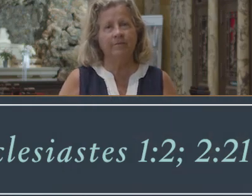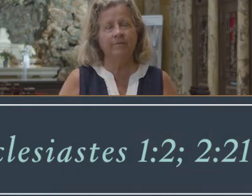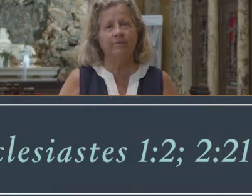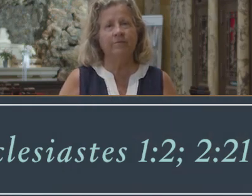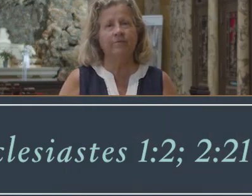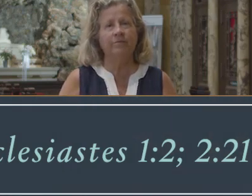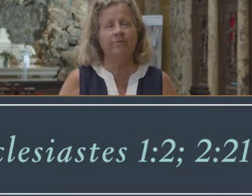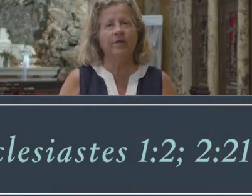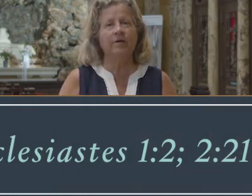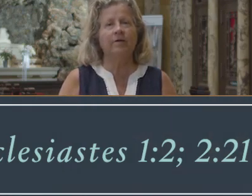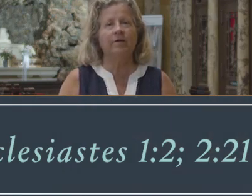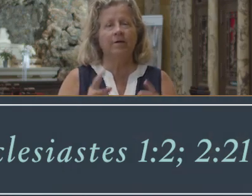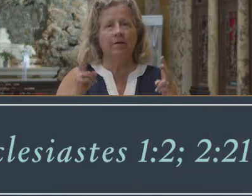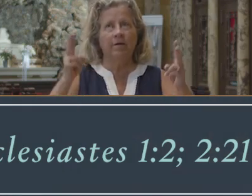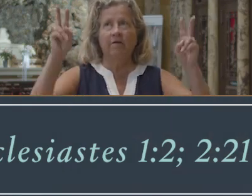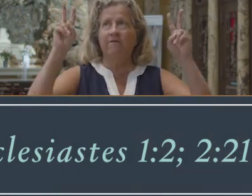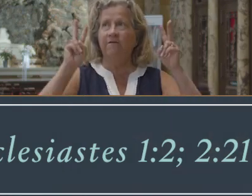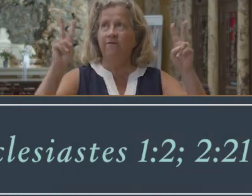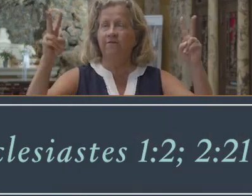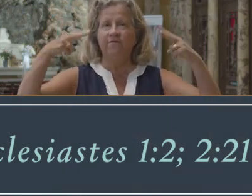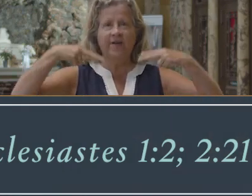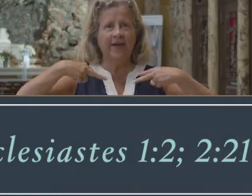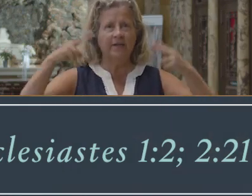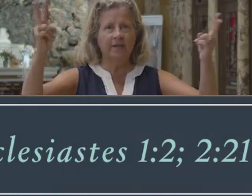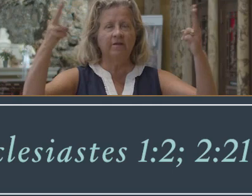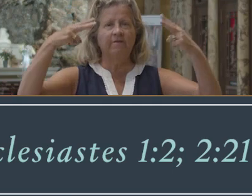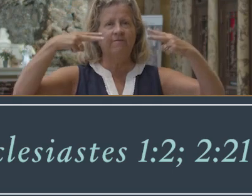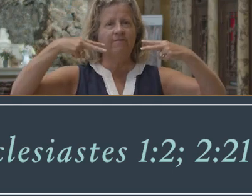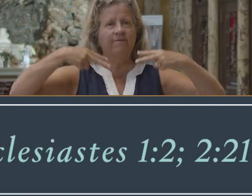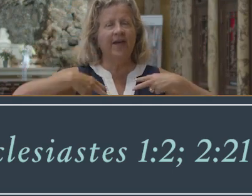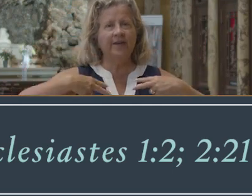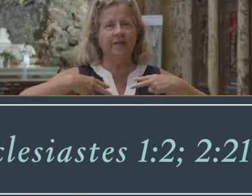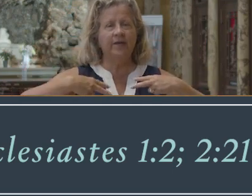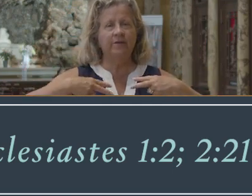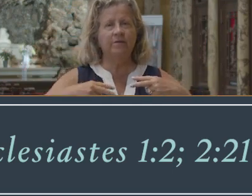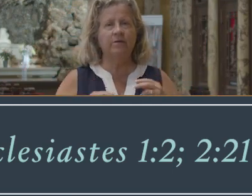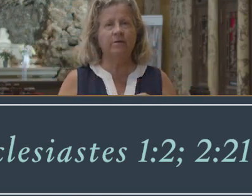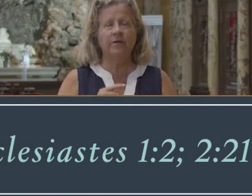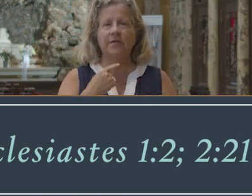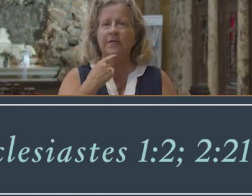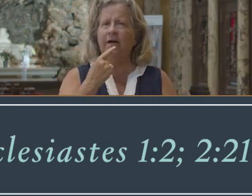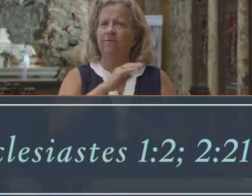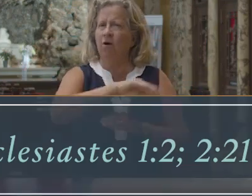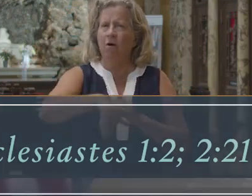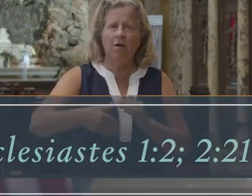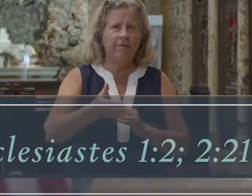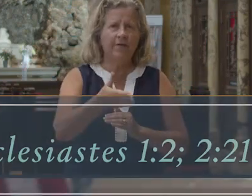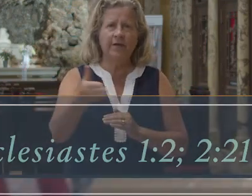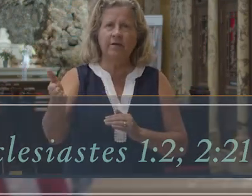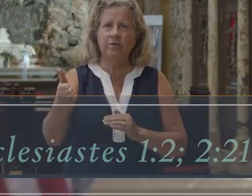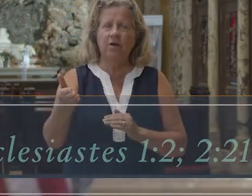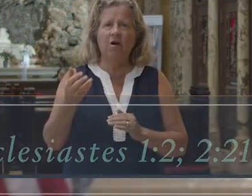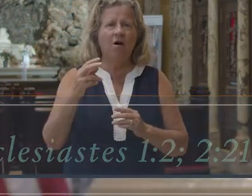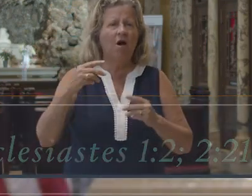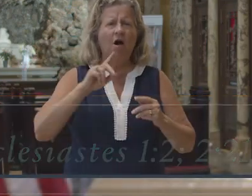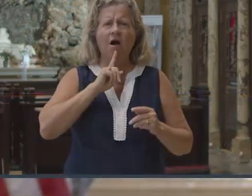Vanity of vanities, says Koheleth, vanity of vanities, all things are